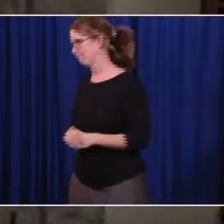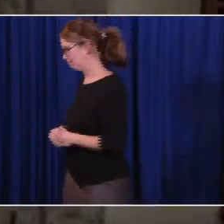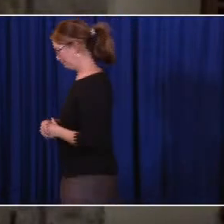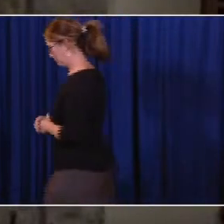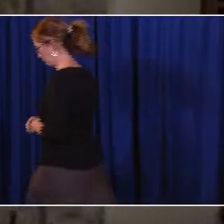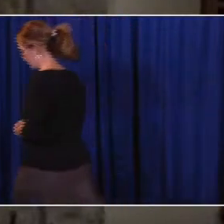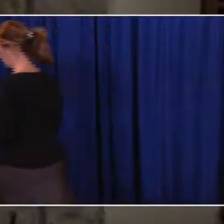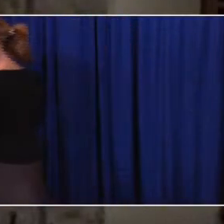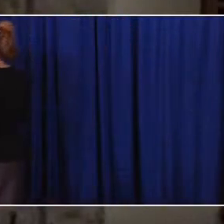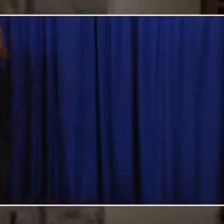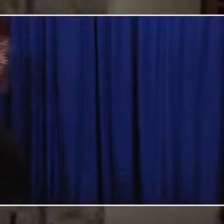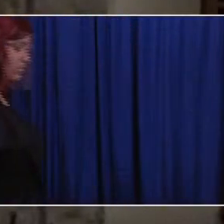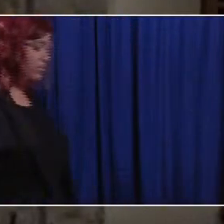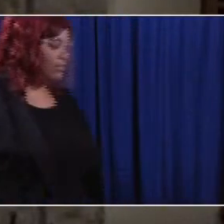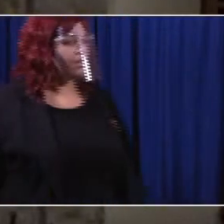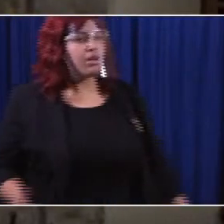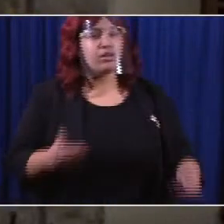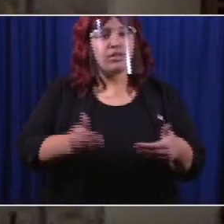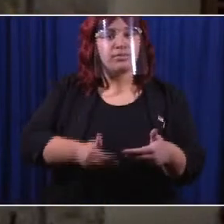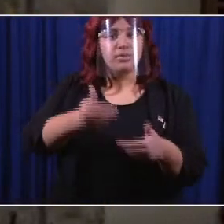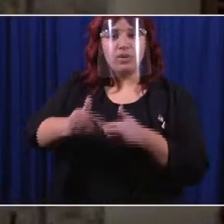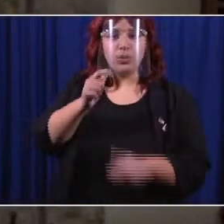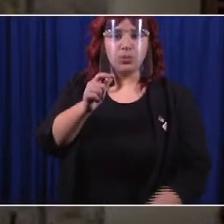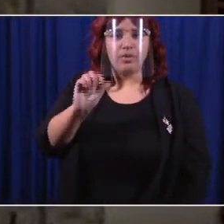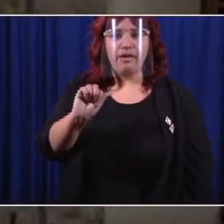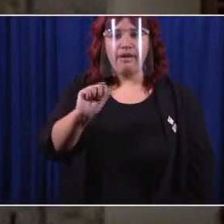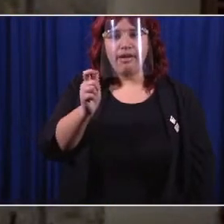Next question is from Alex Ebert at Bloomberg.